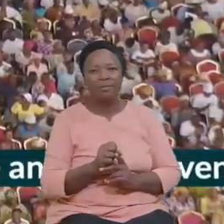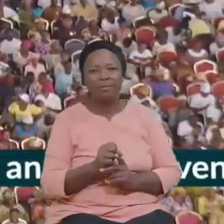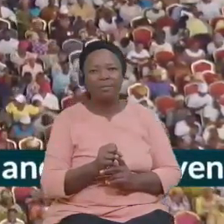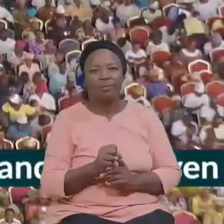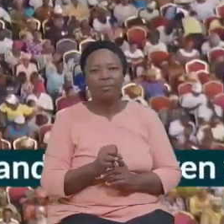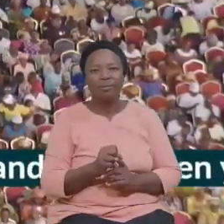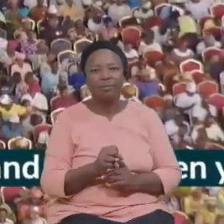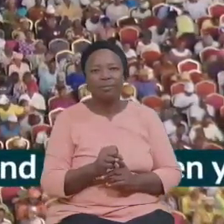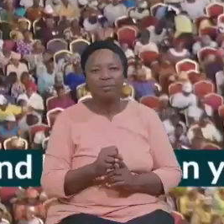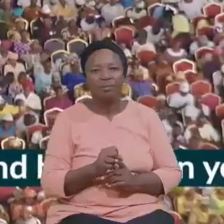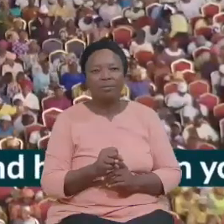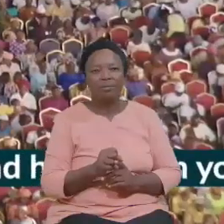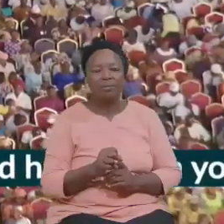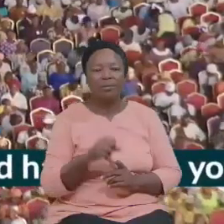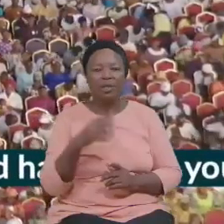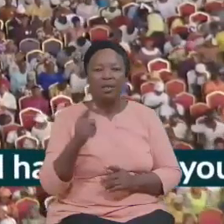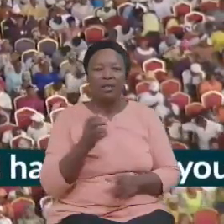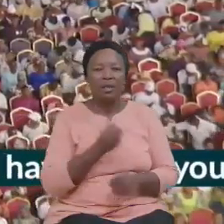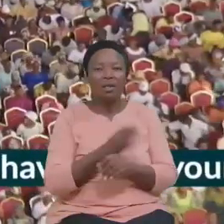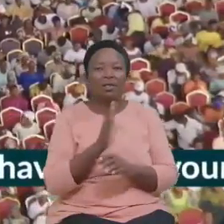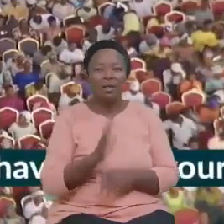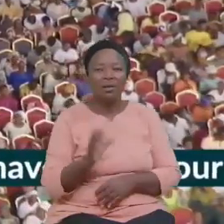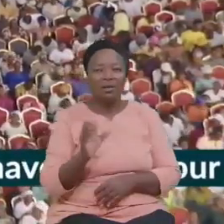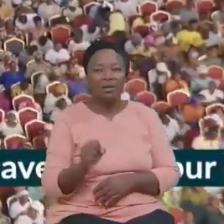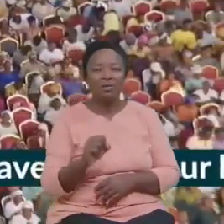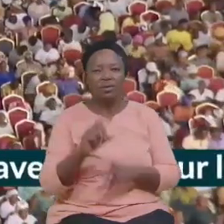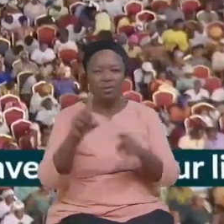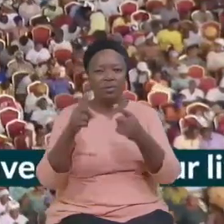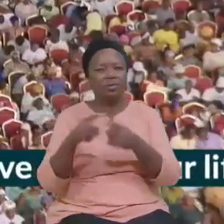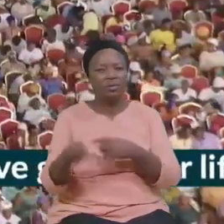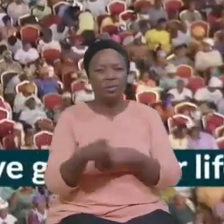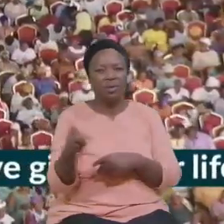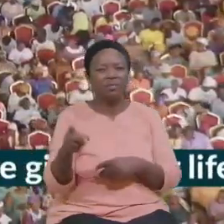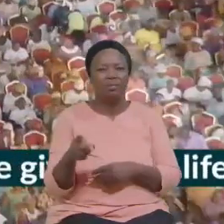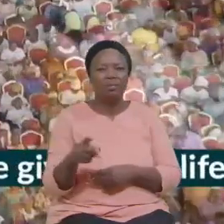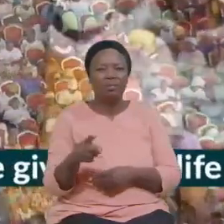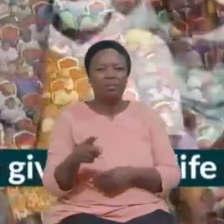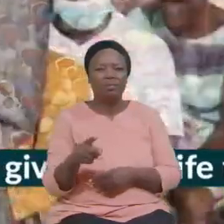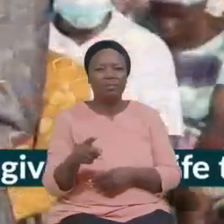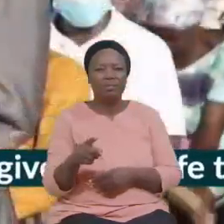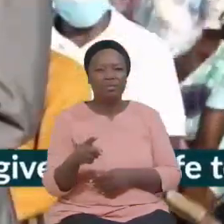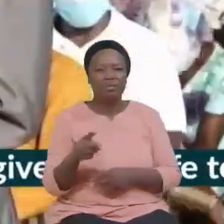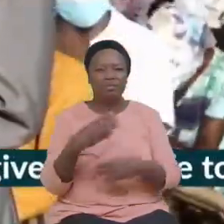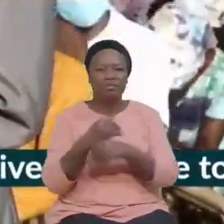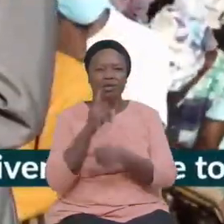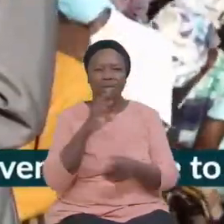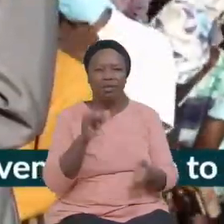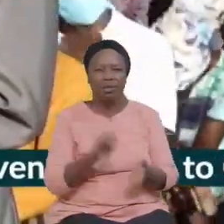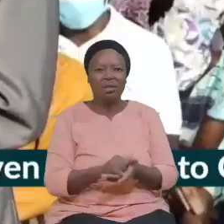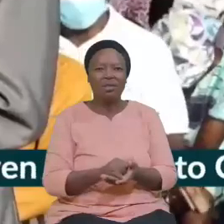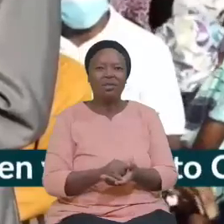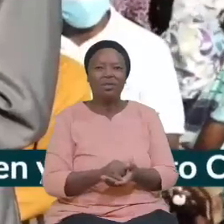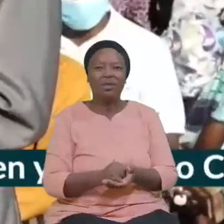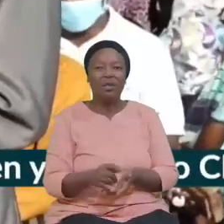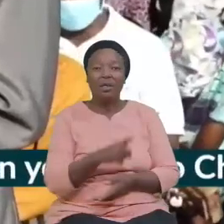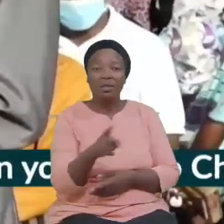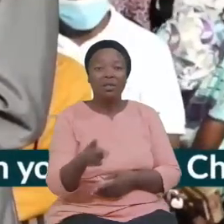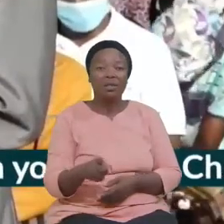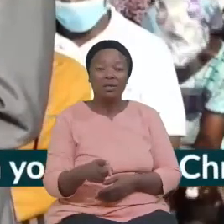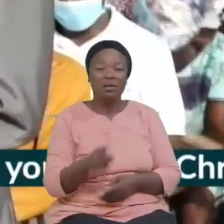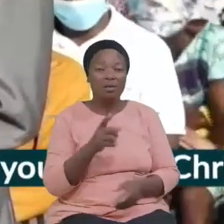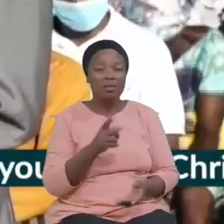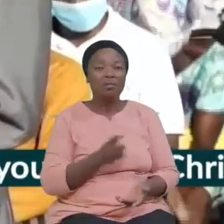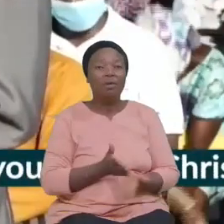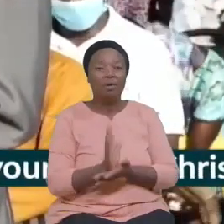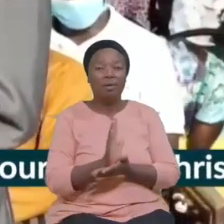The counselors, get to them. Make sure that the right particulars are